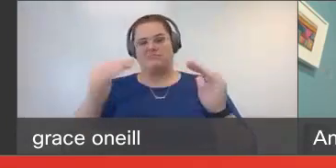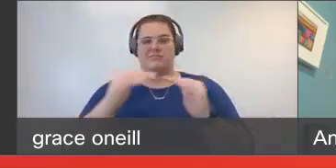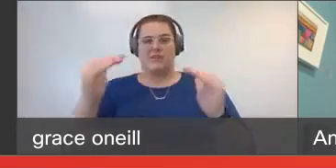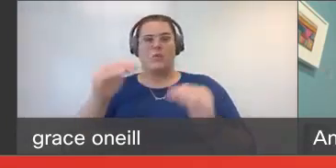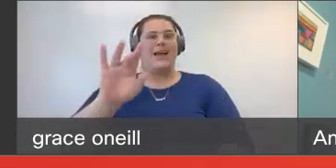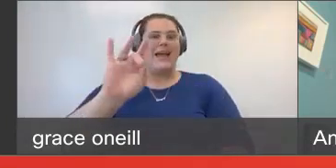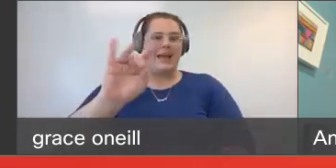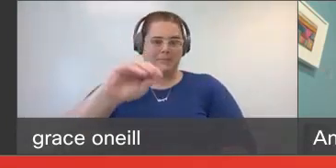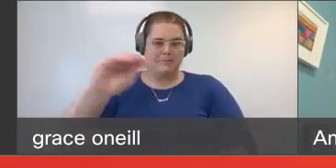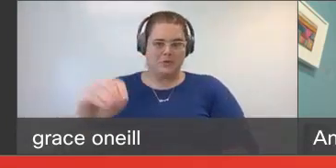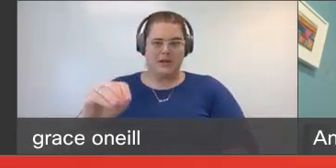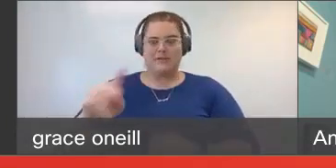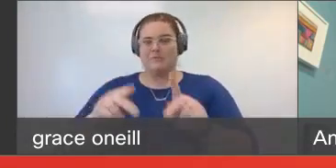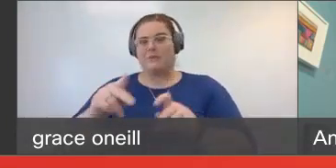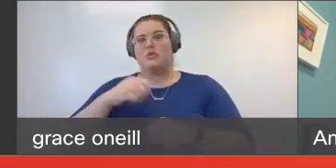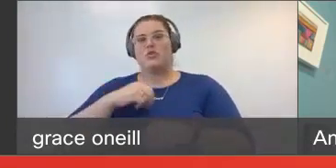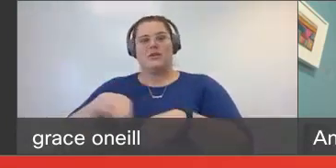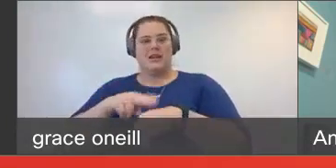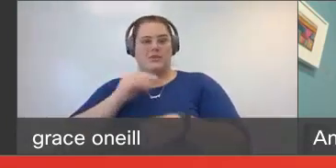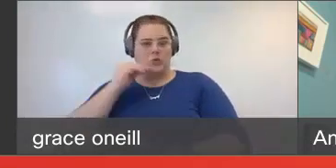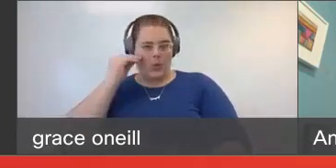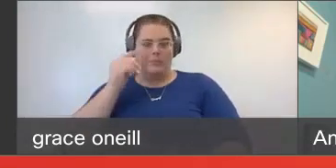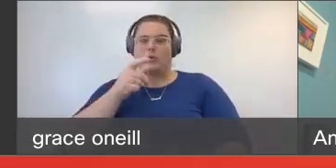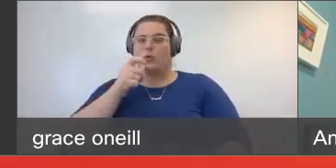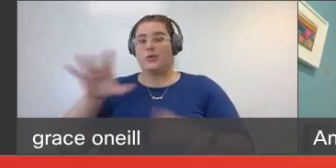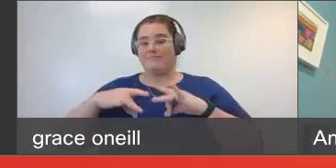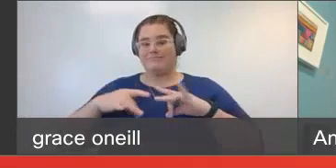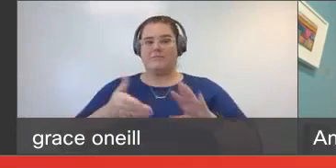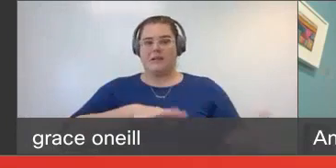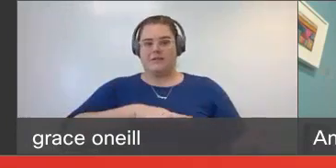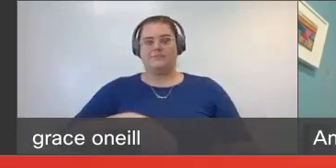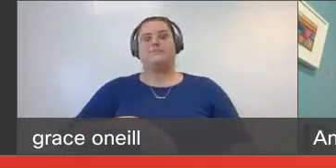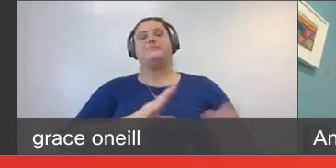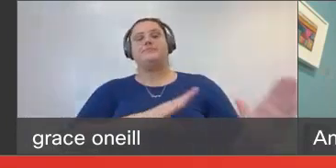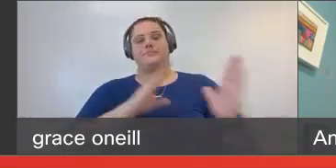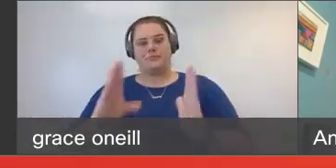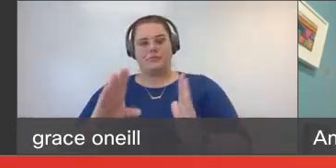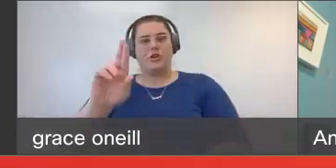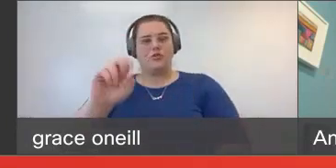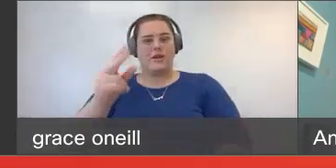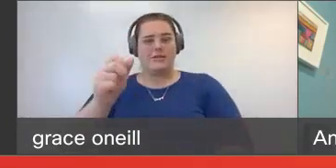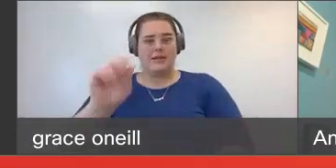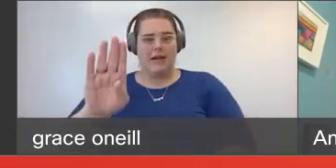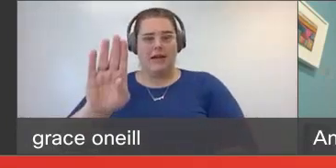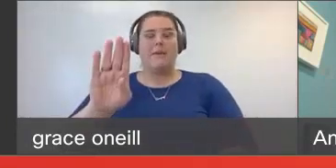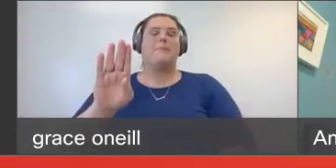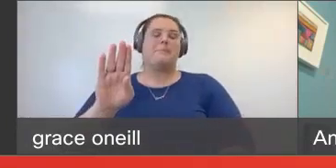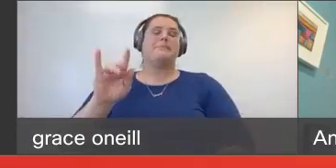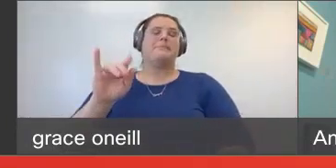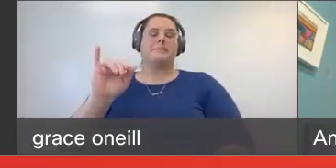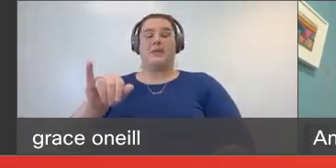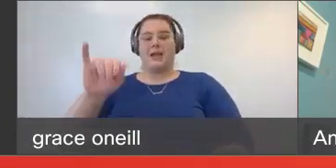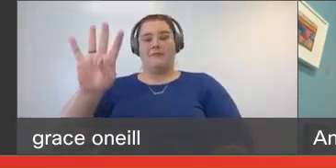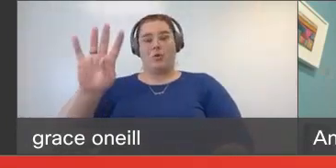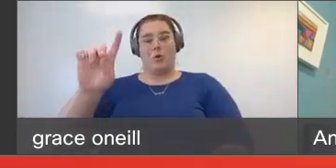and died from COVID. In residential habilitation, just under the 41 people who